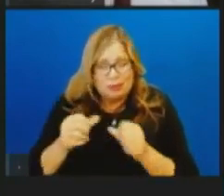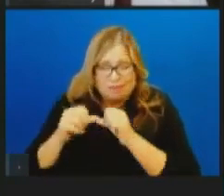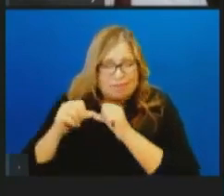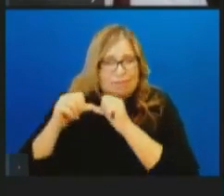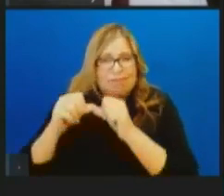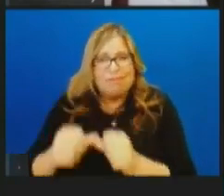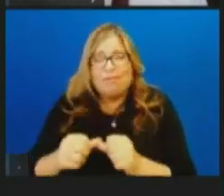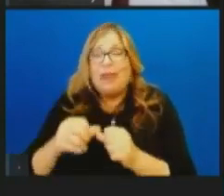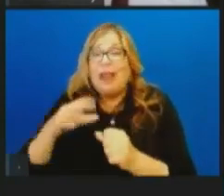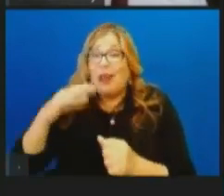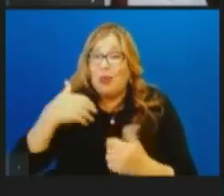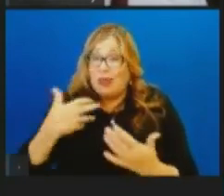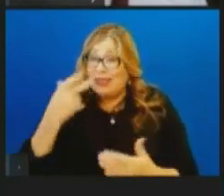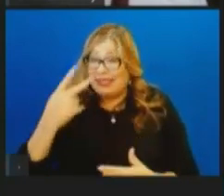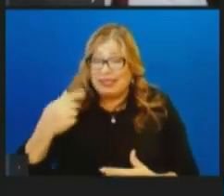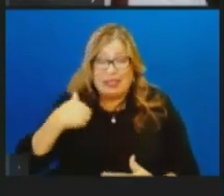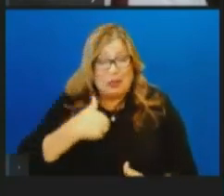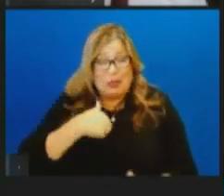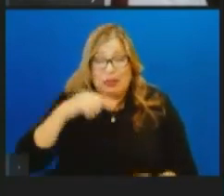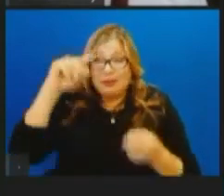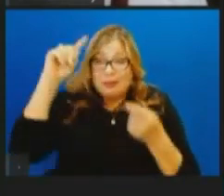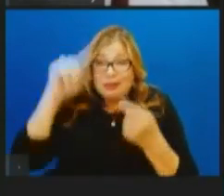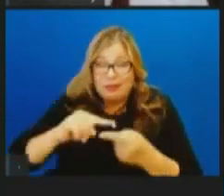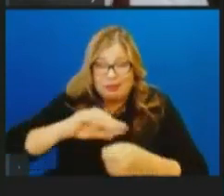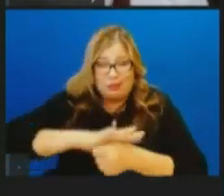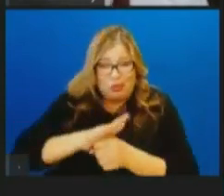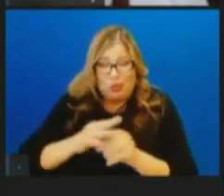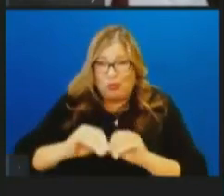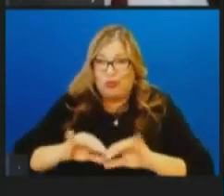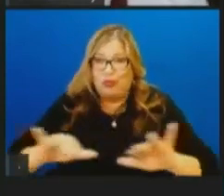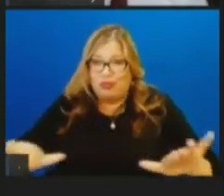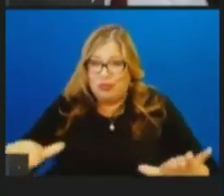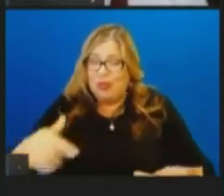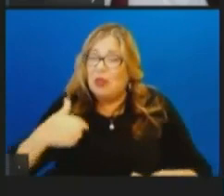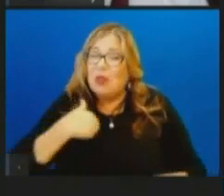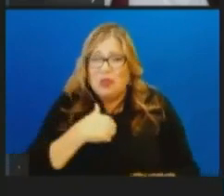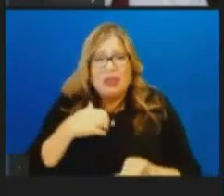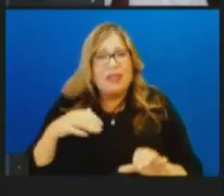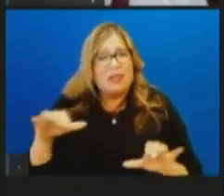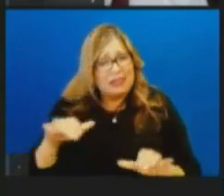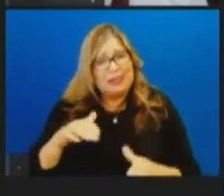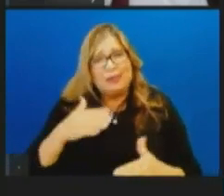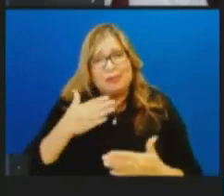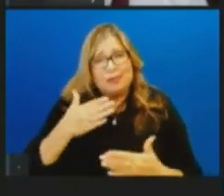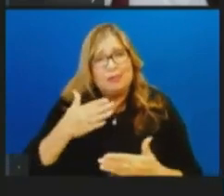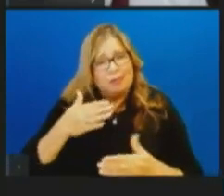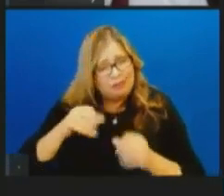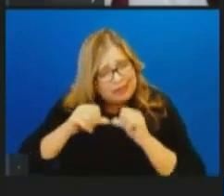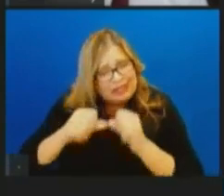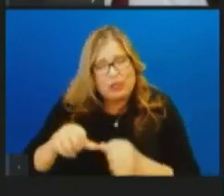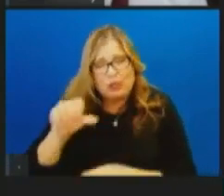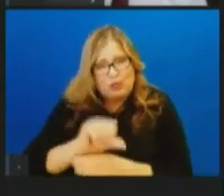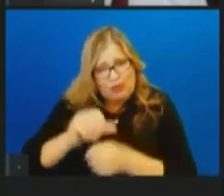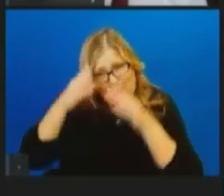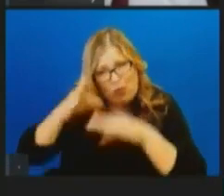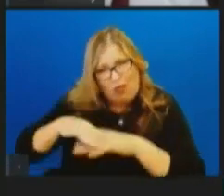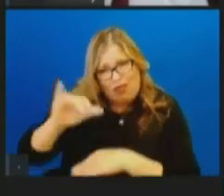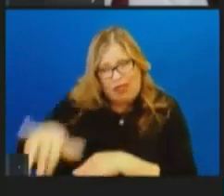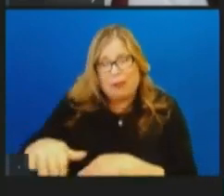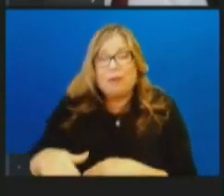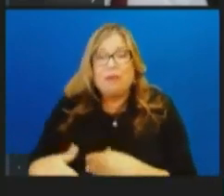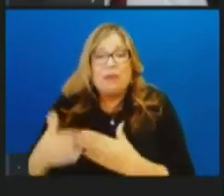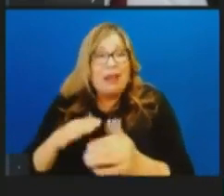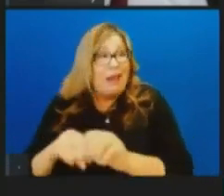COVID transmission. I think something that we have done and plan to continue to lean into, even as other changes